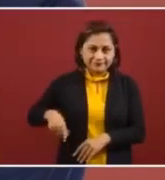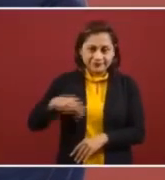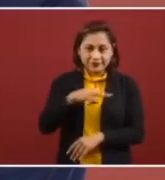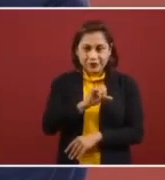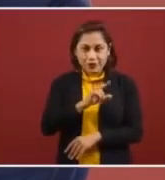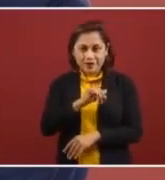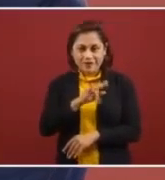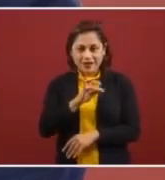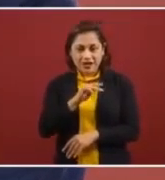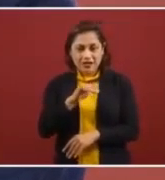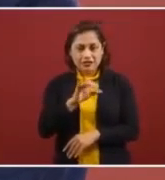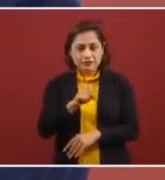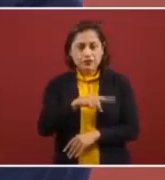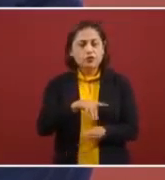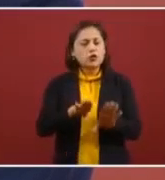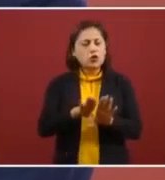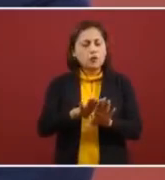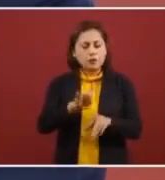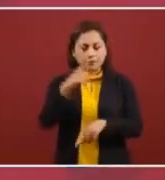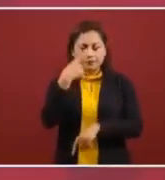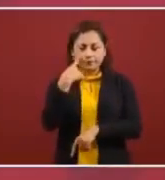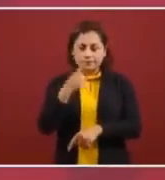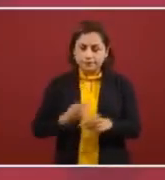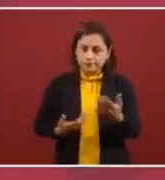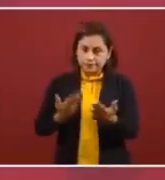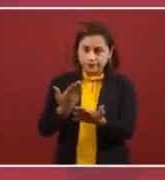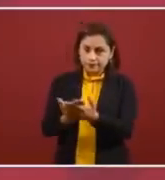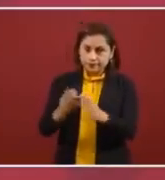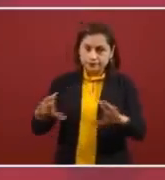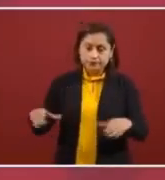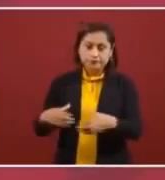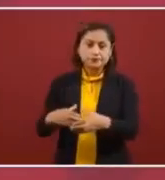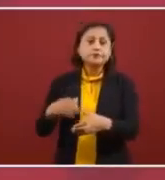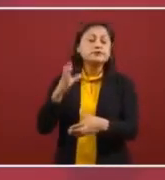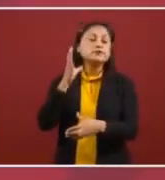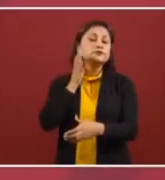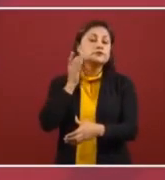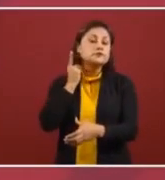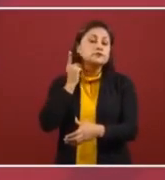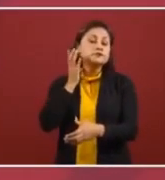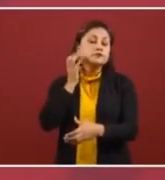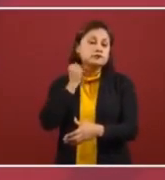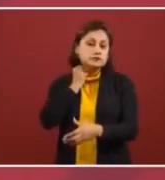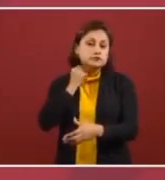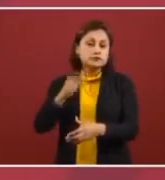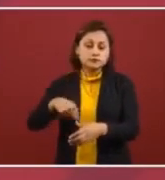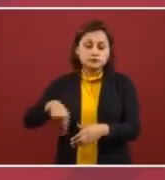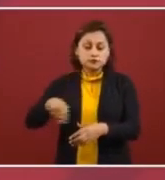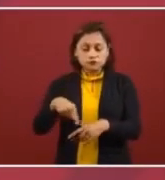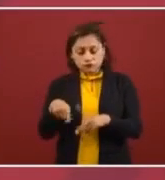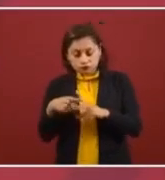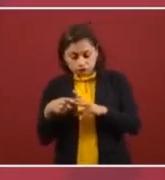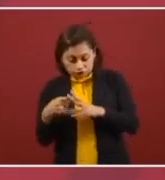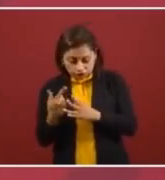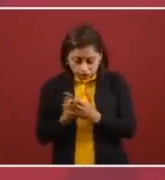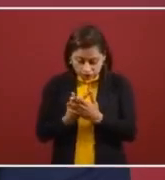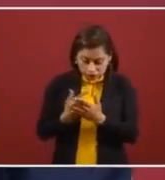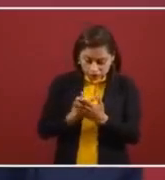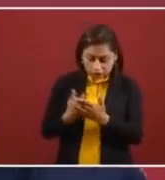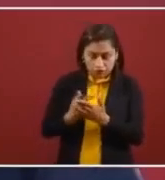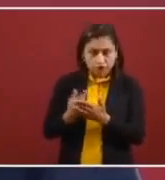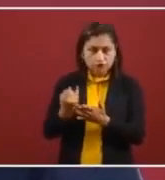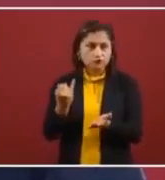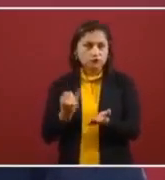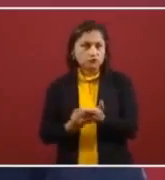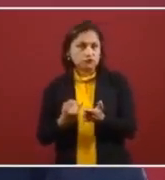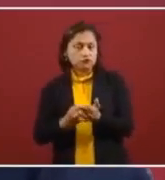neoliberal time. And they used to take some of the money from the budget, and then they would raise